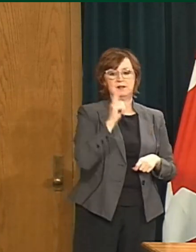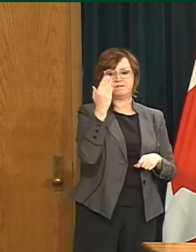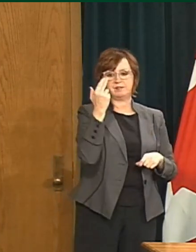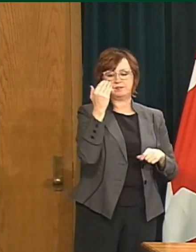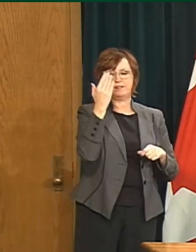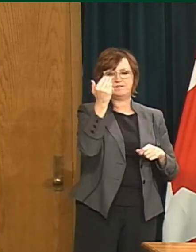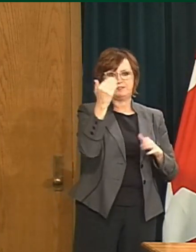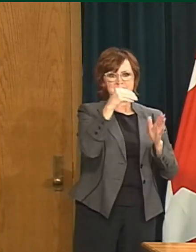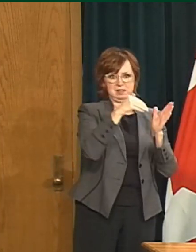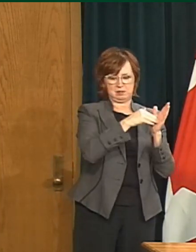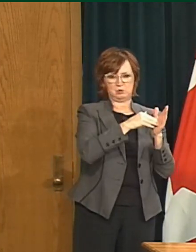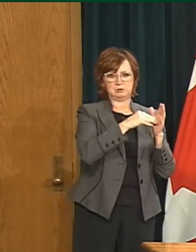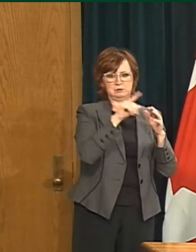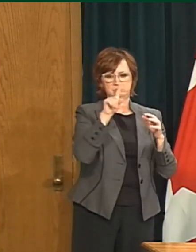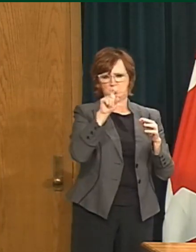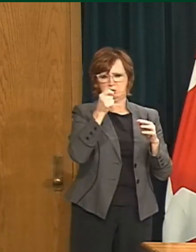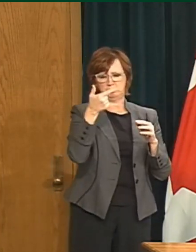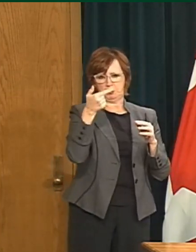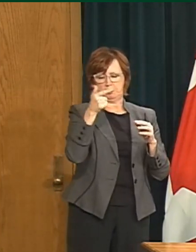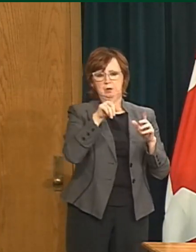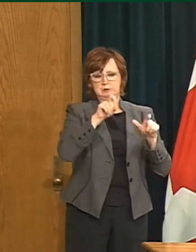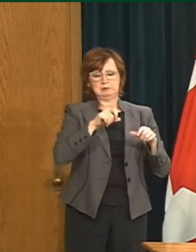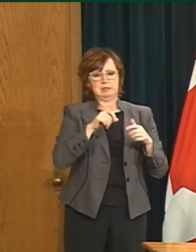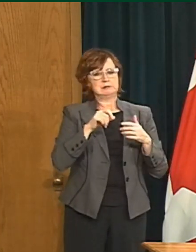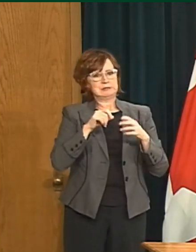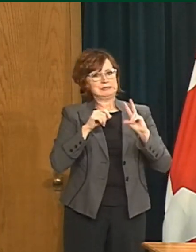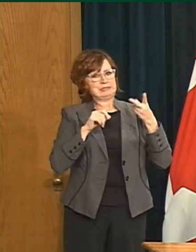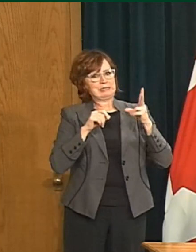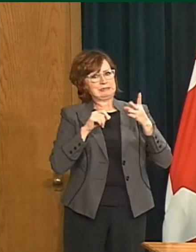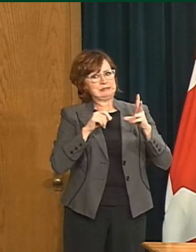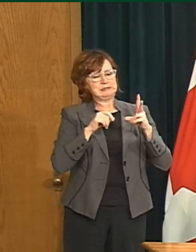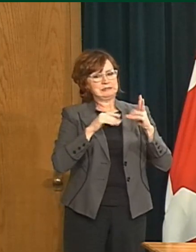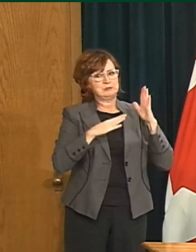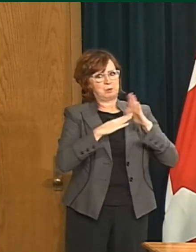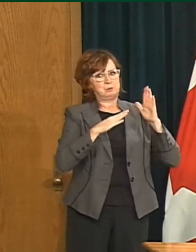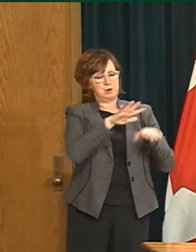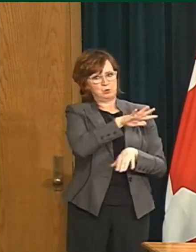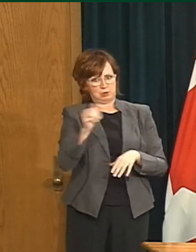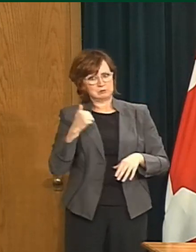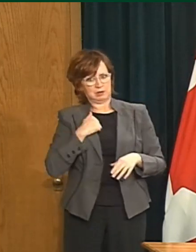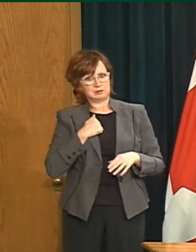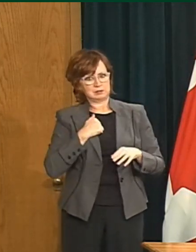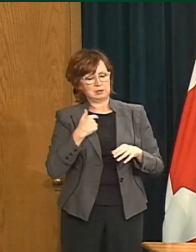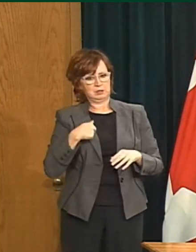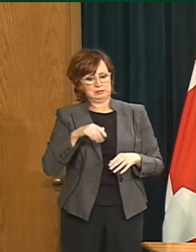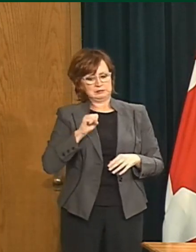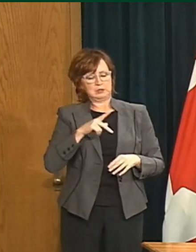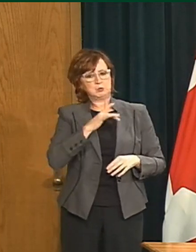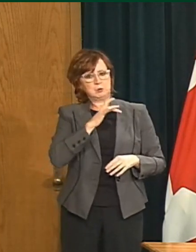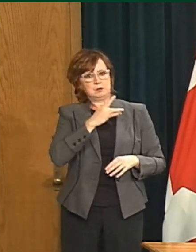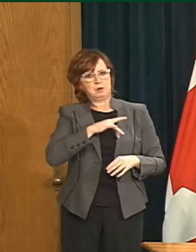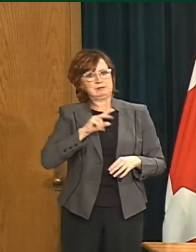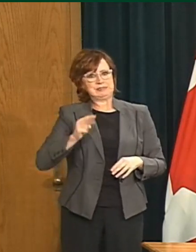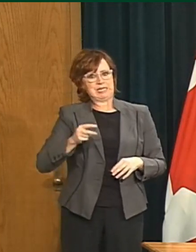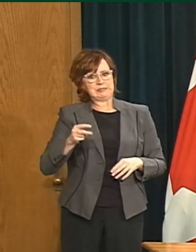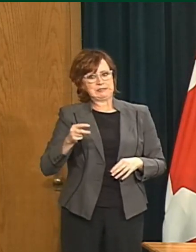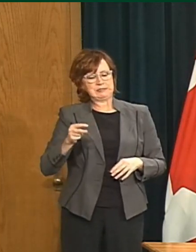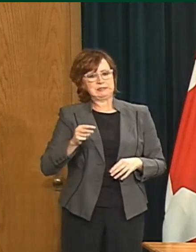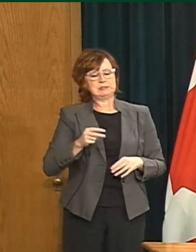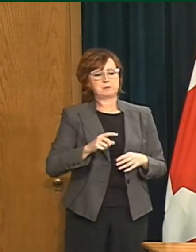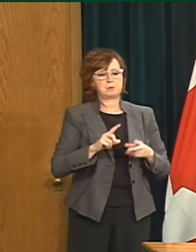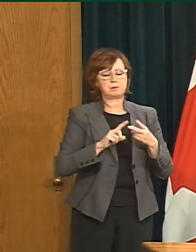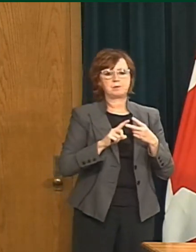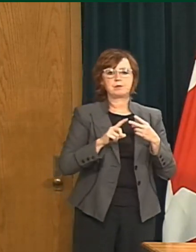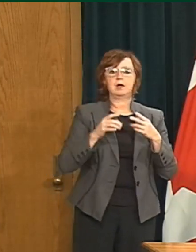second highest in Canada. I wanted to just spend a little time on some of the questions and we have been getting, and my recommendations for